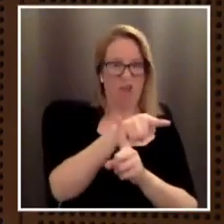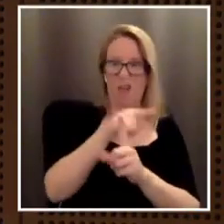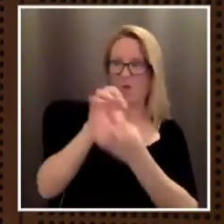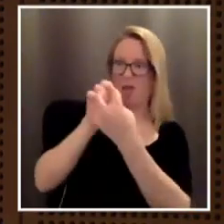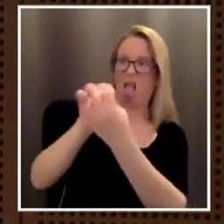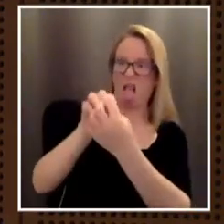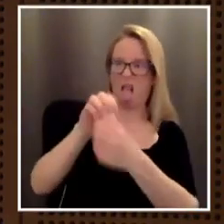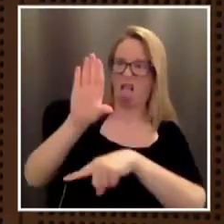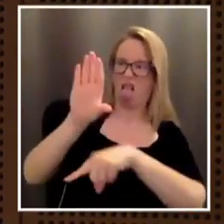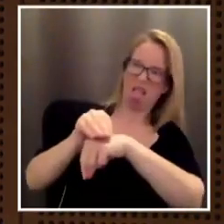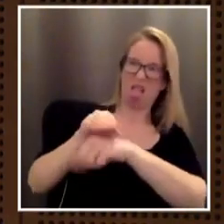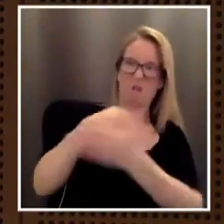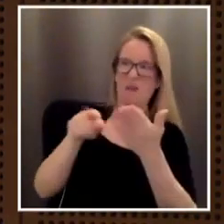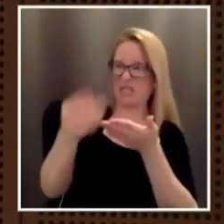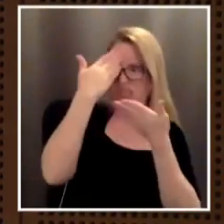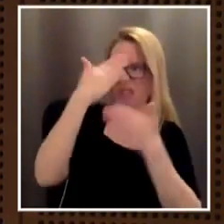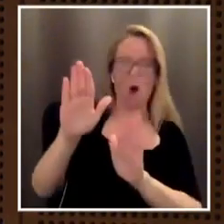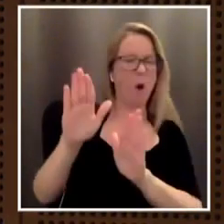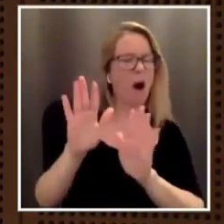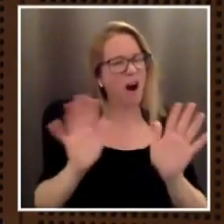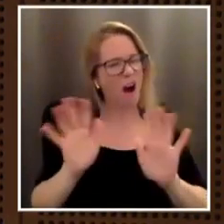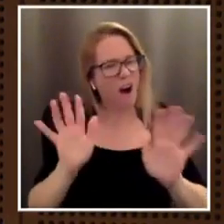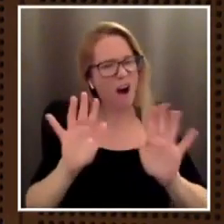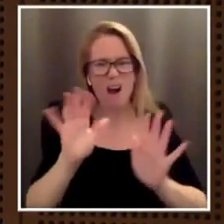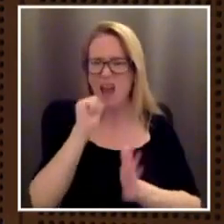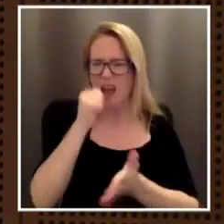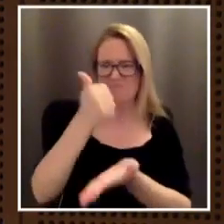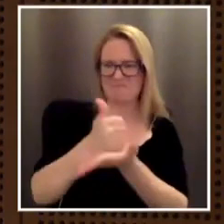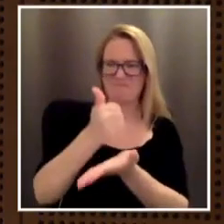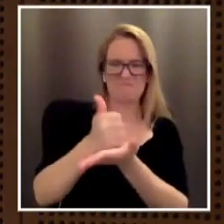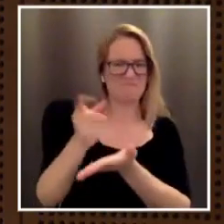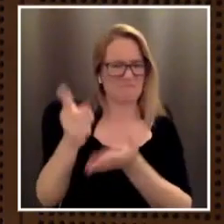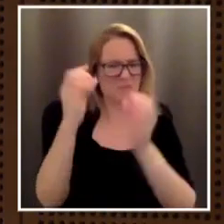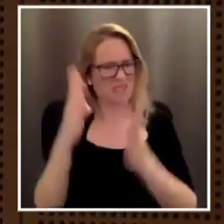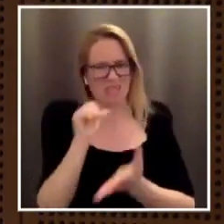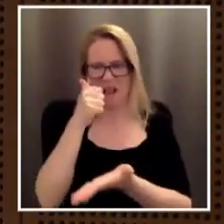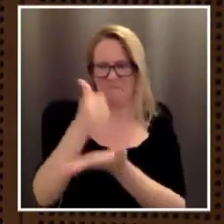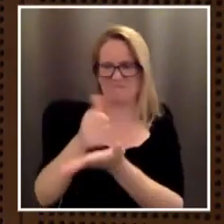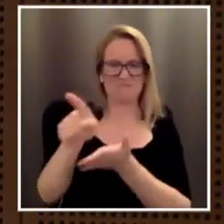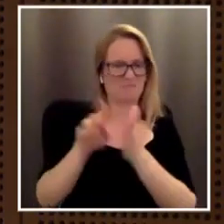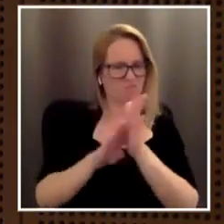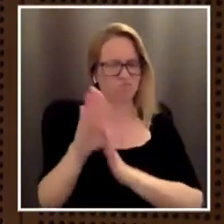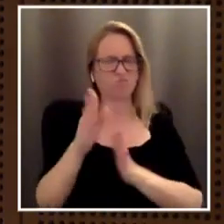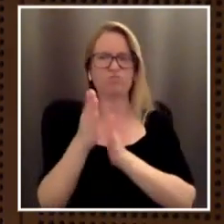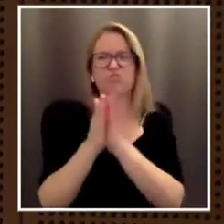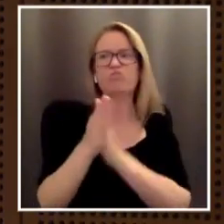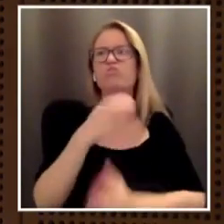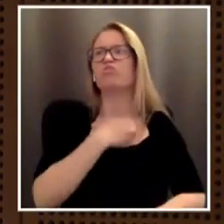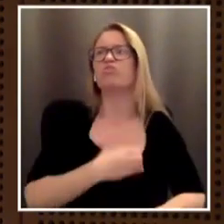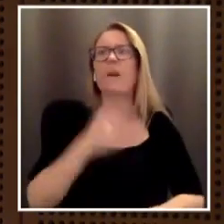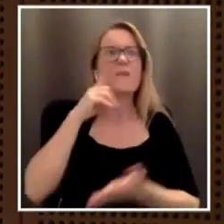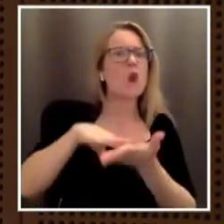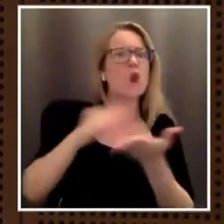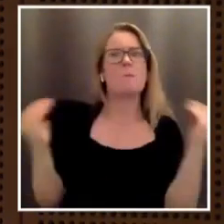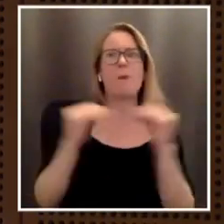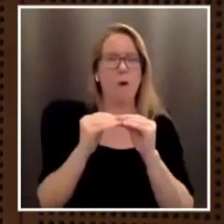him for what he didn't know wasn't going to help him develop a desire to know more.